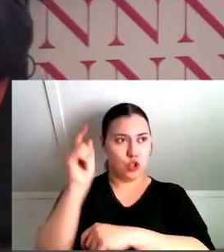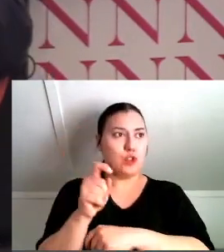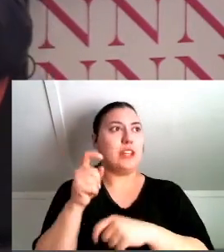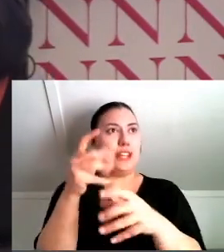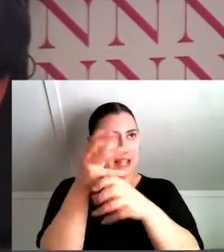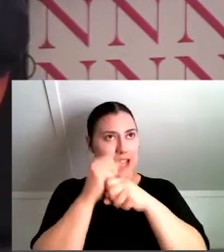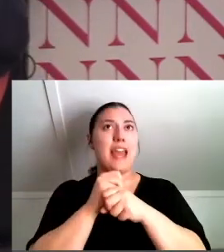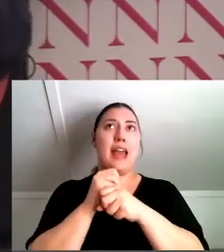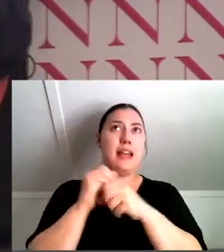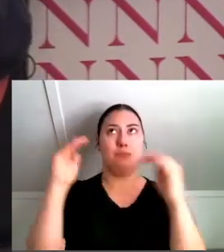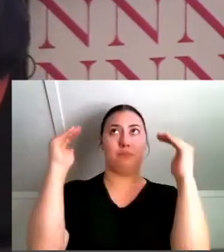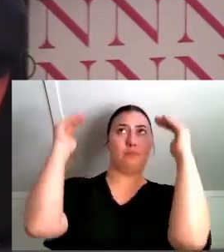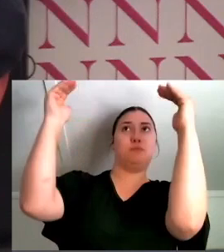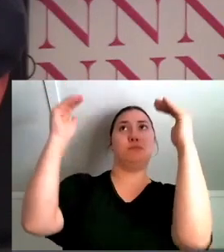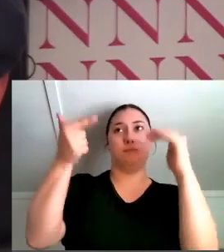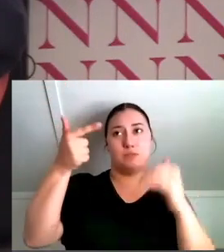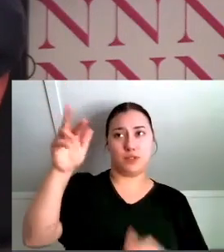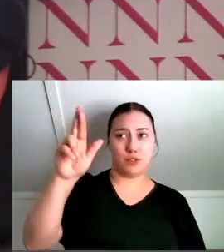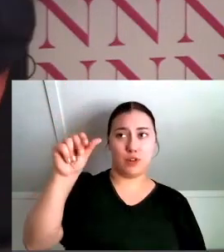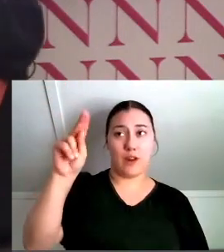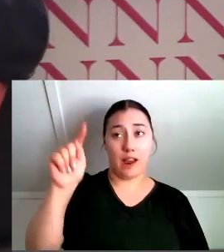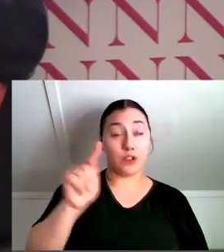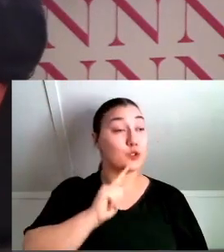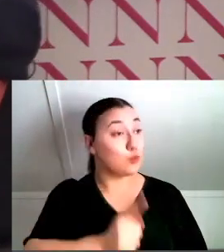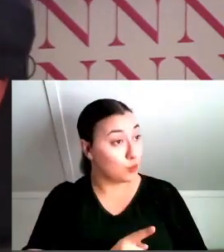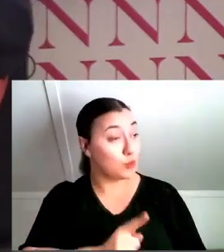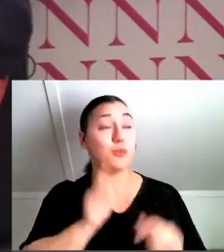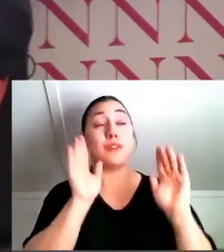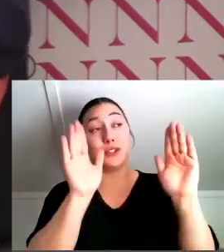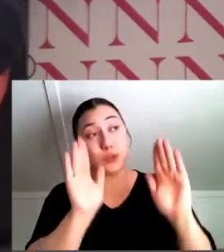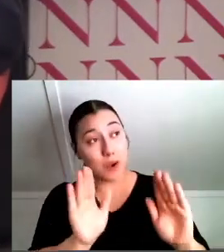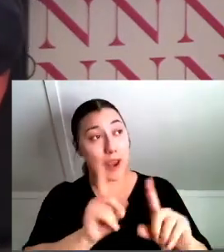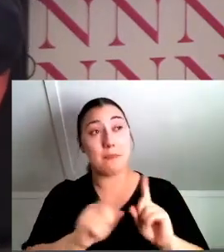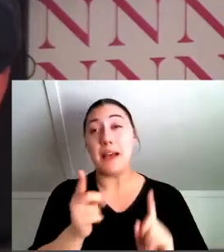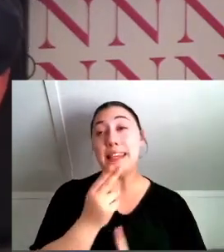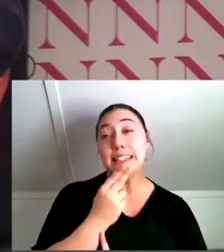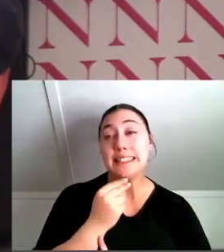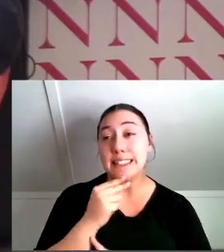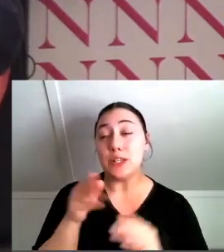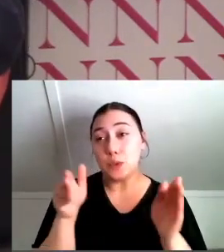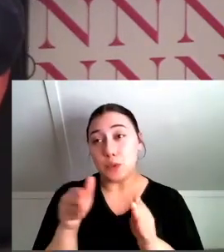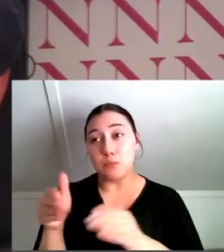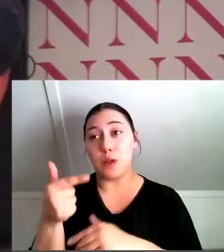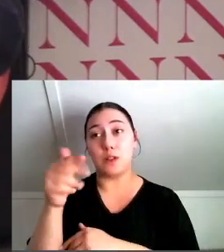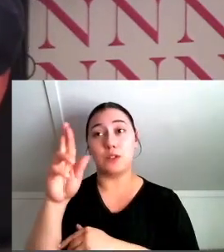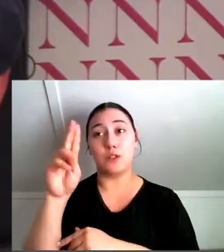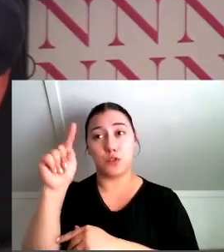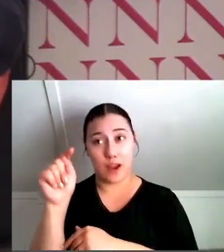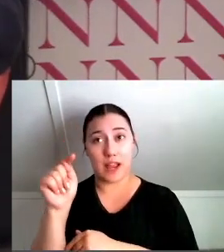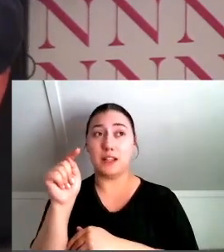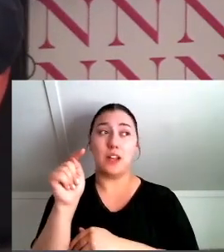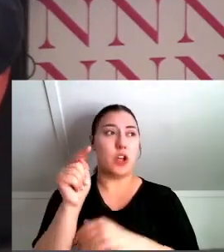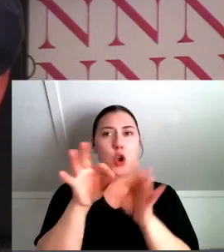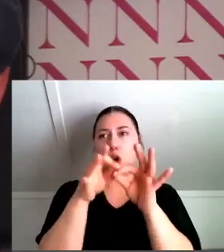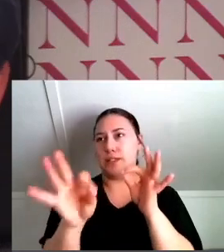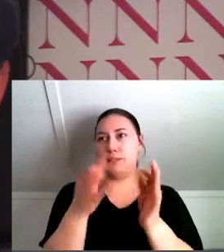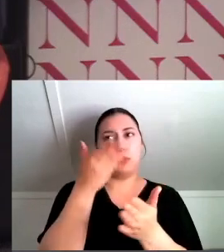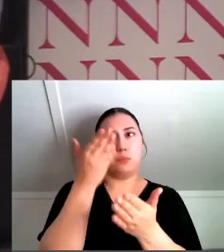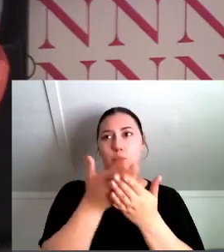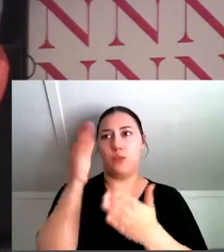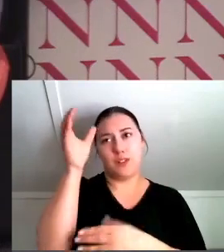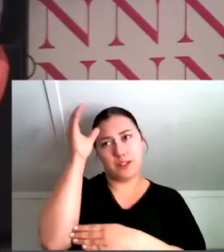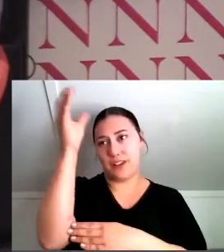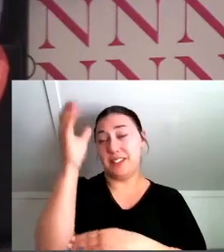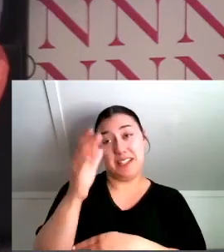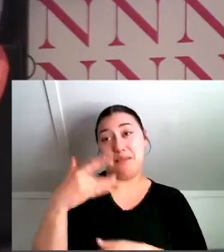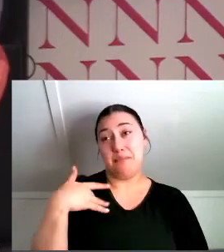true, that's great, but these little grants actually are proof of concept a lot of times,